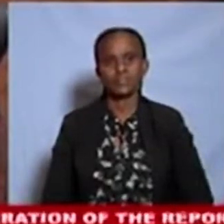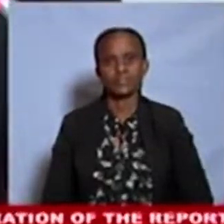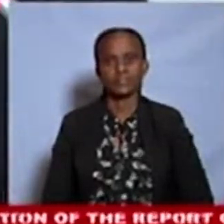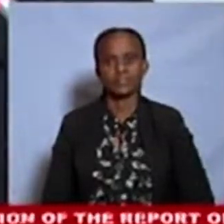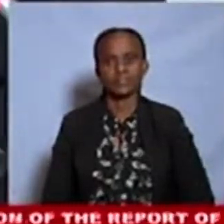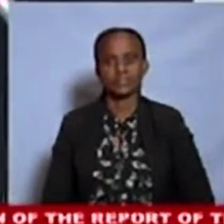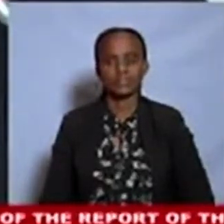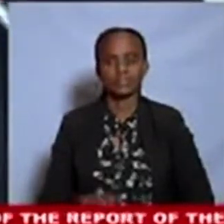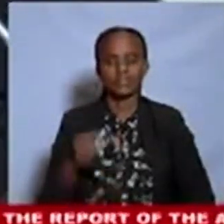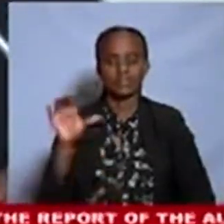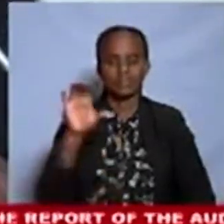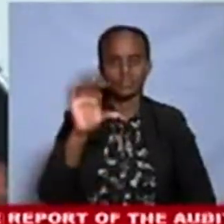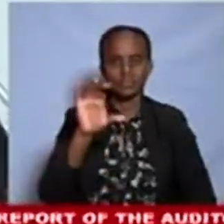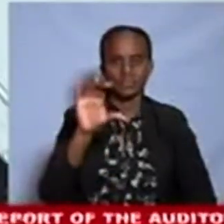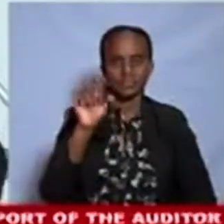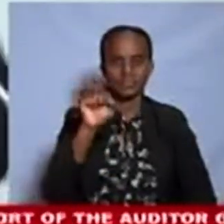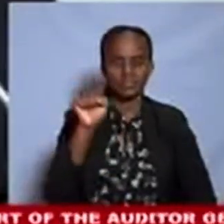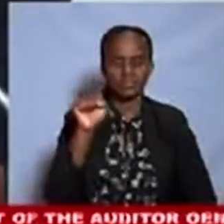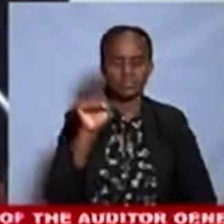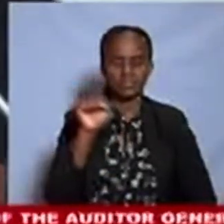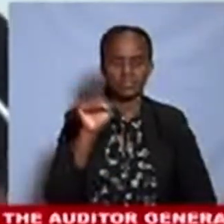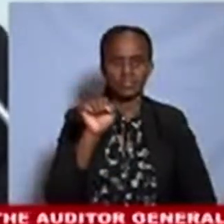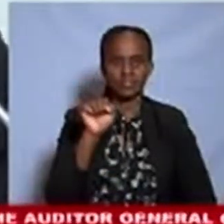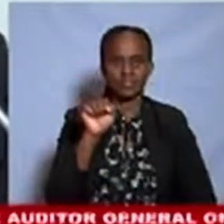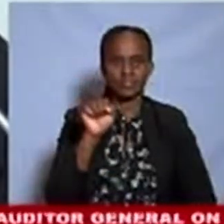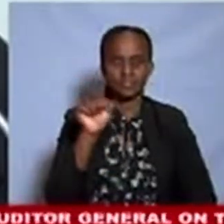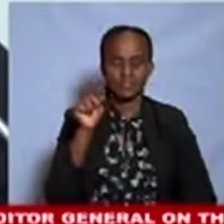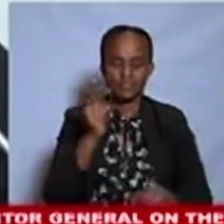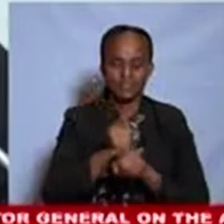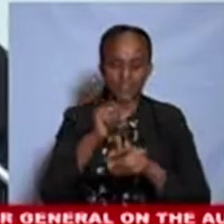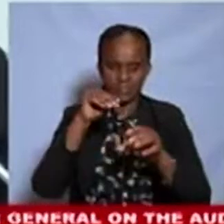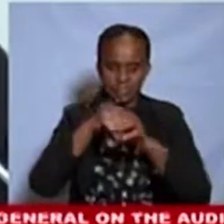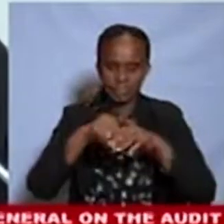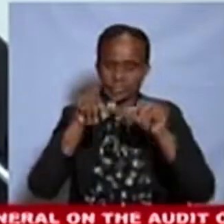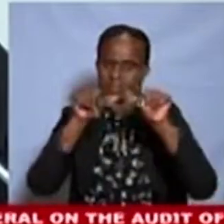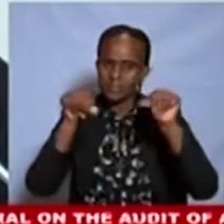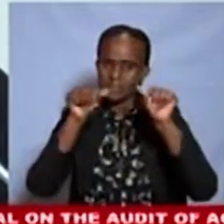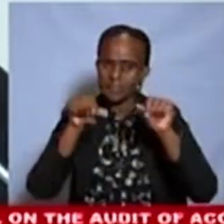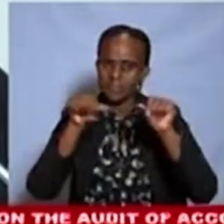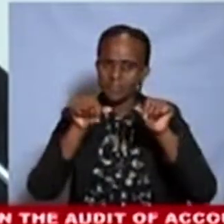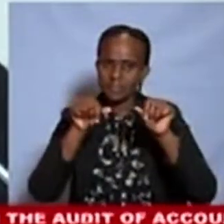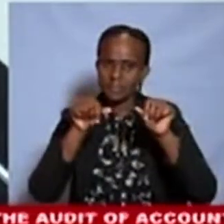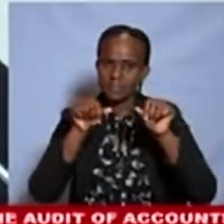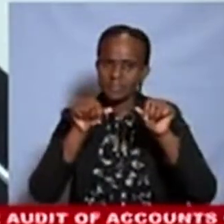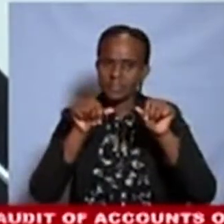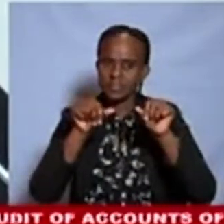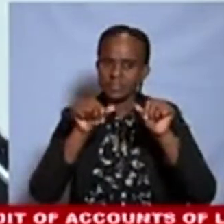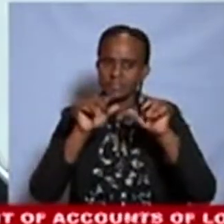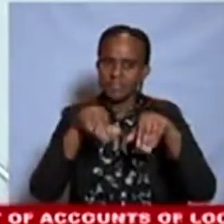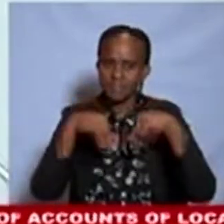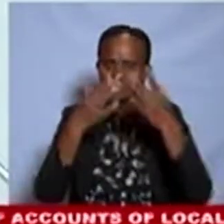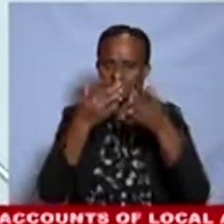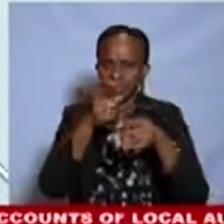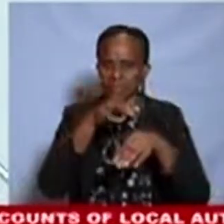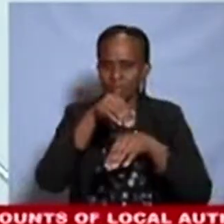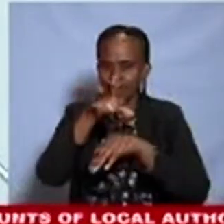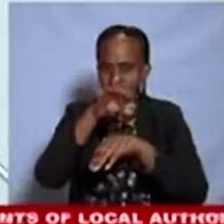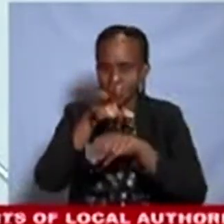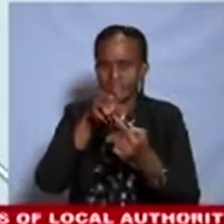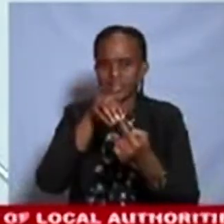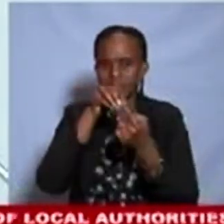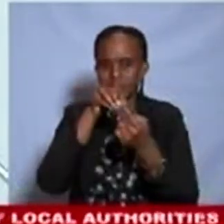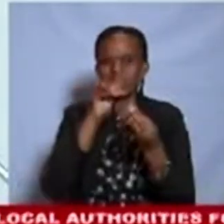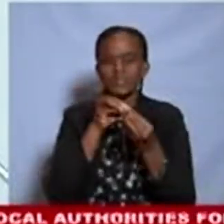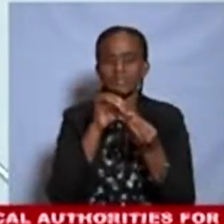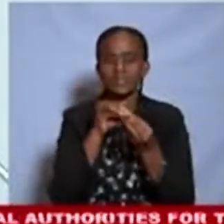Council Secretary, from the Controller of Internal Audit, we want to give you an advice, especially on